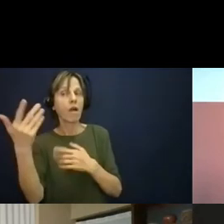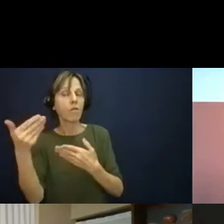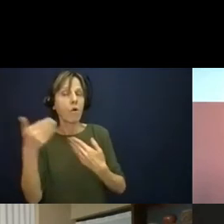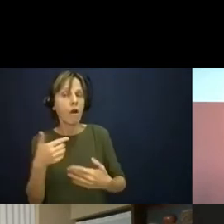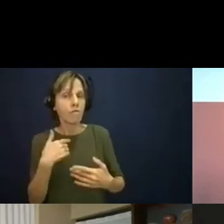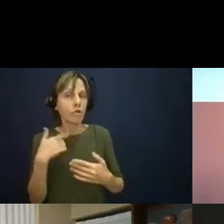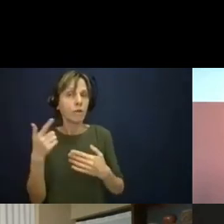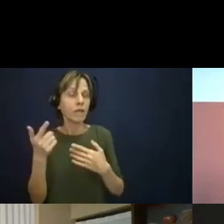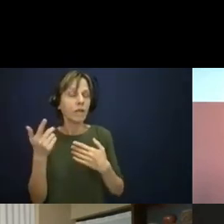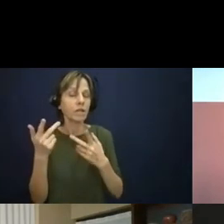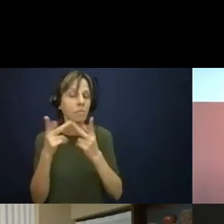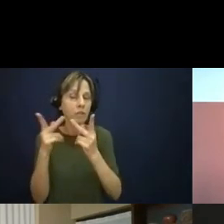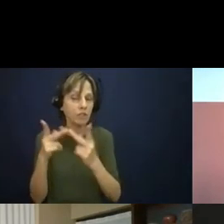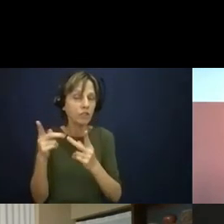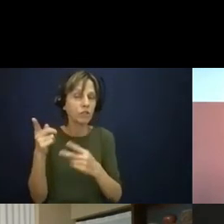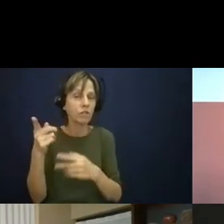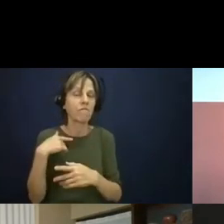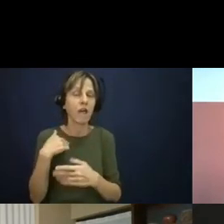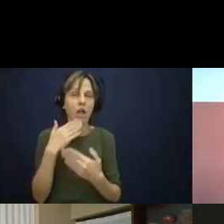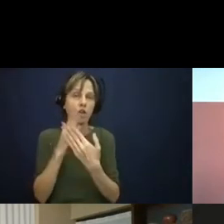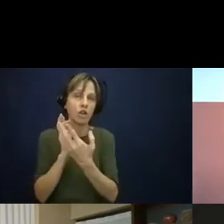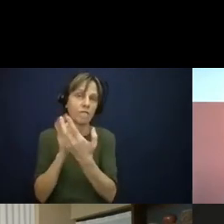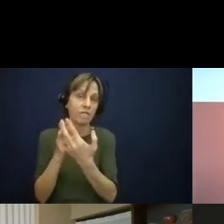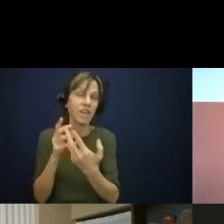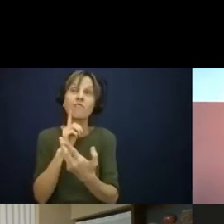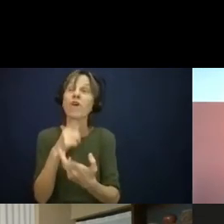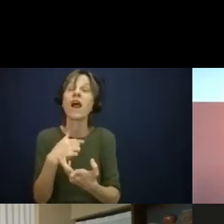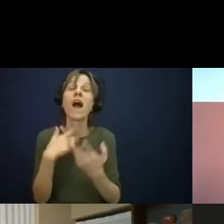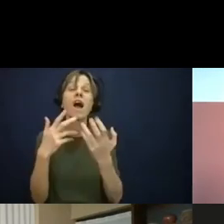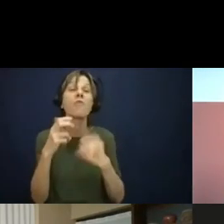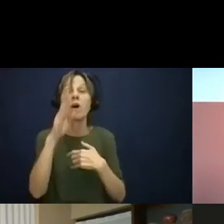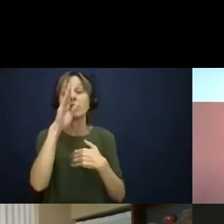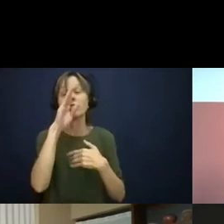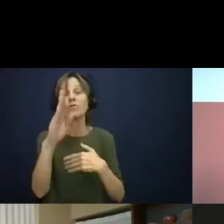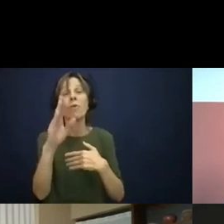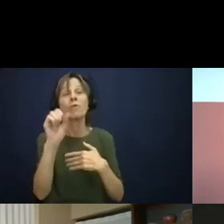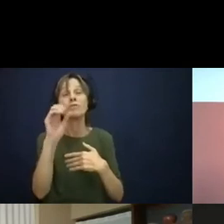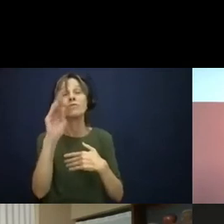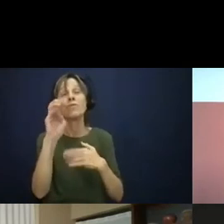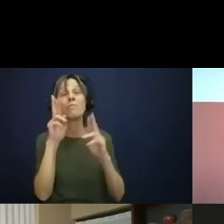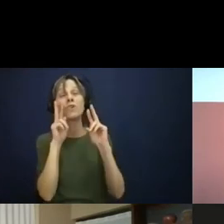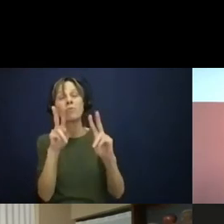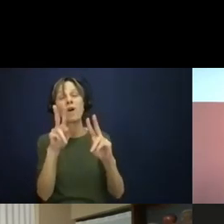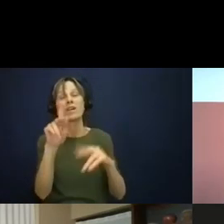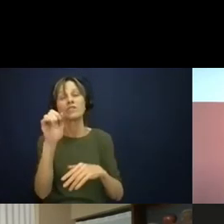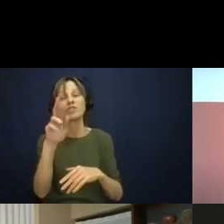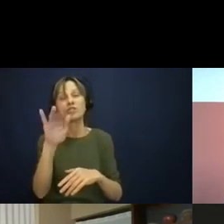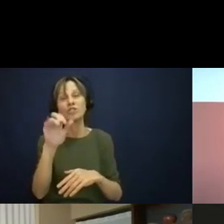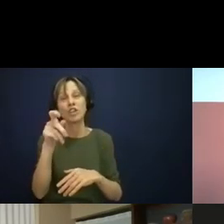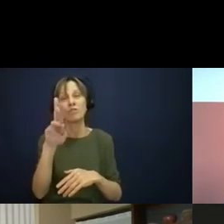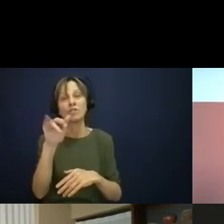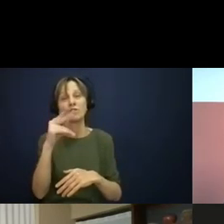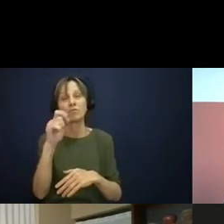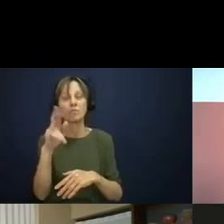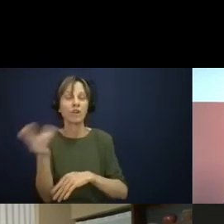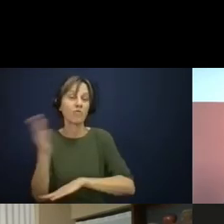So I just wanted to be sober and watch Jerry Springer all day, I was a welder by trade